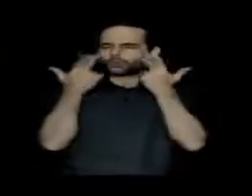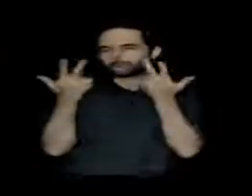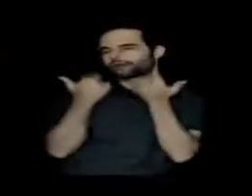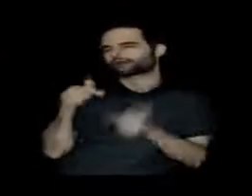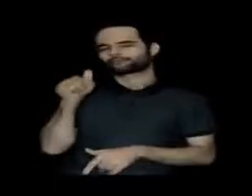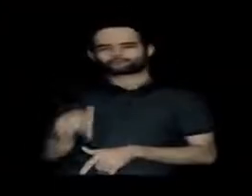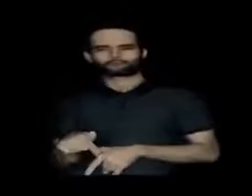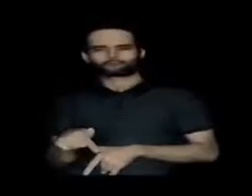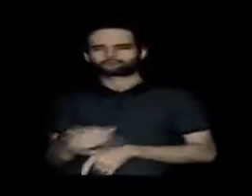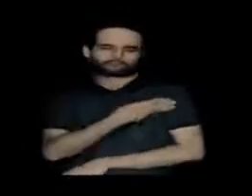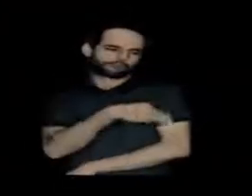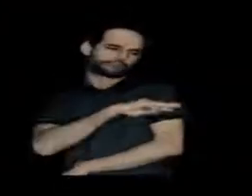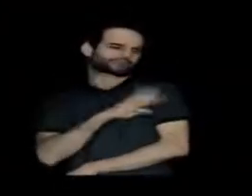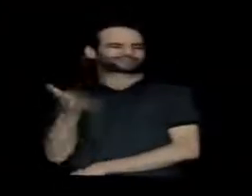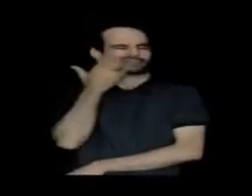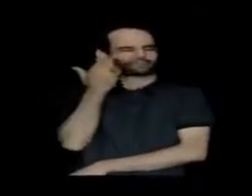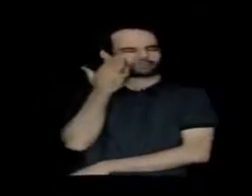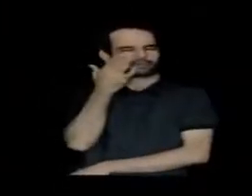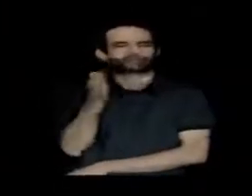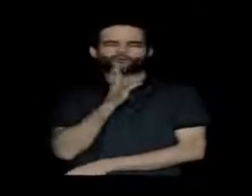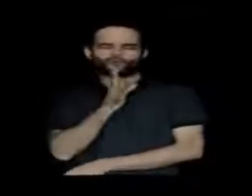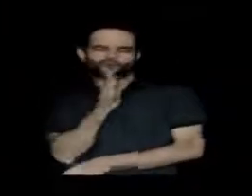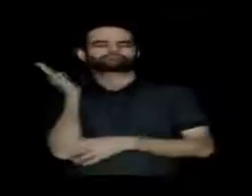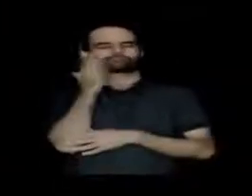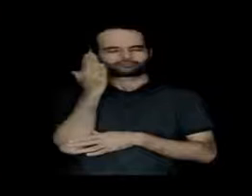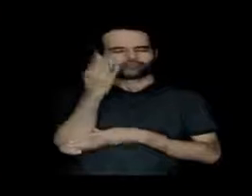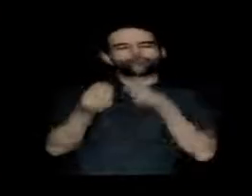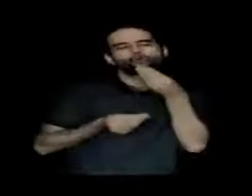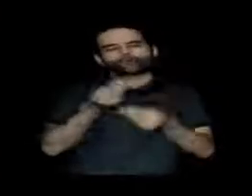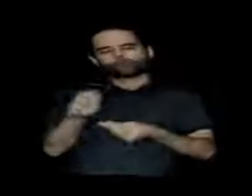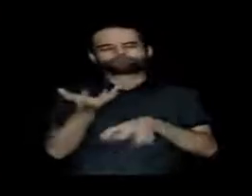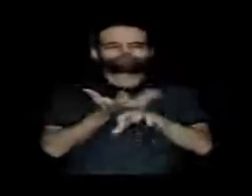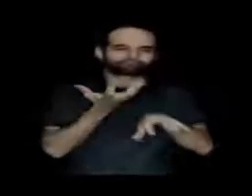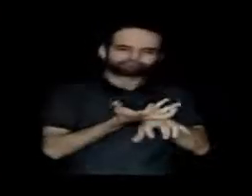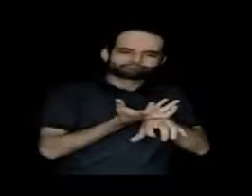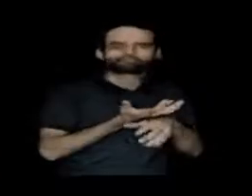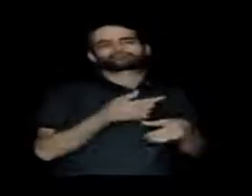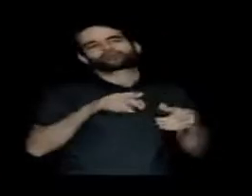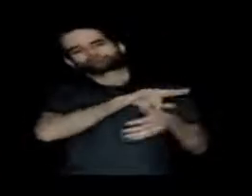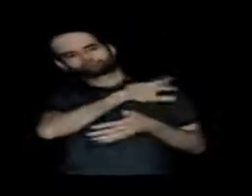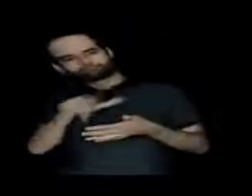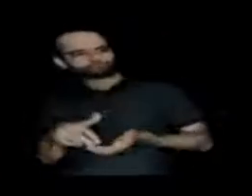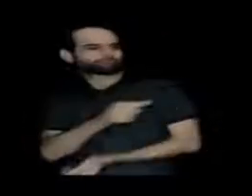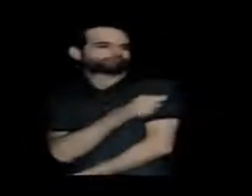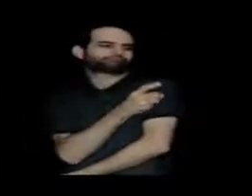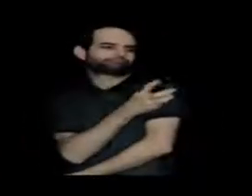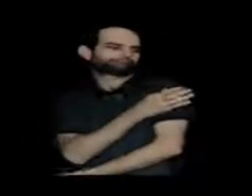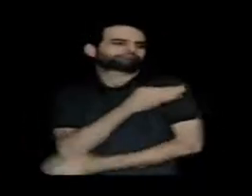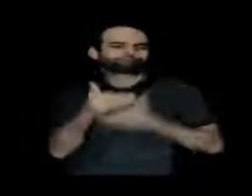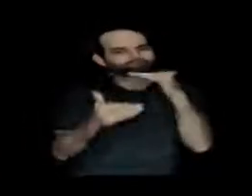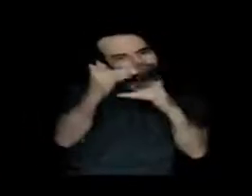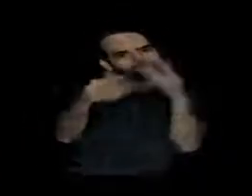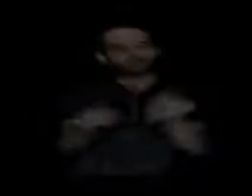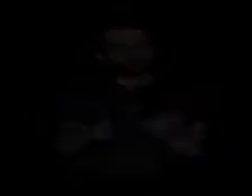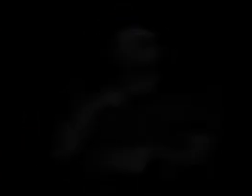Janinne, and also with other children who were out of school, who were deaf and blind. So I got